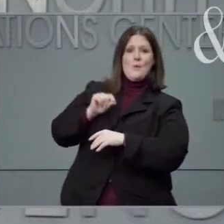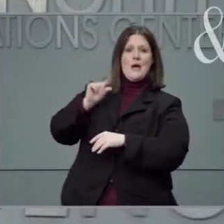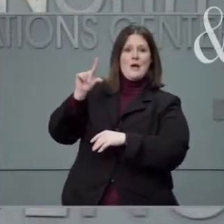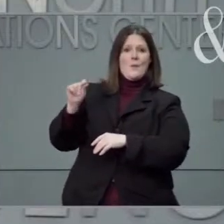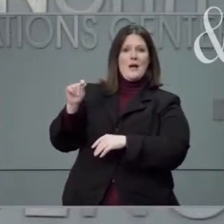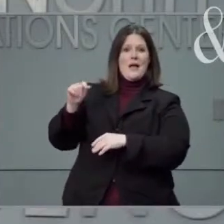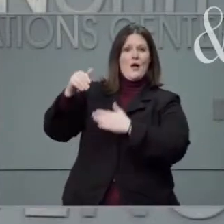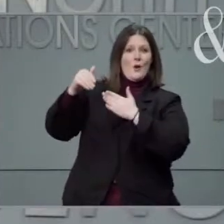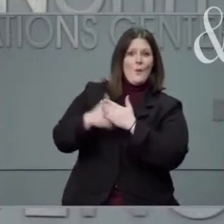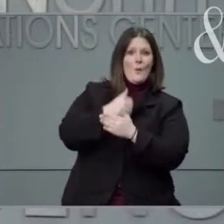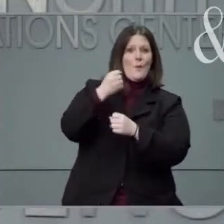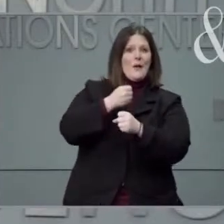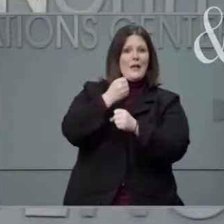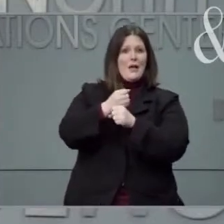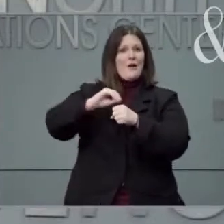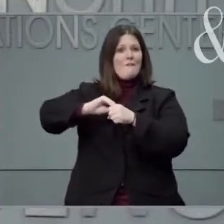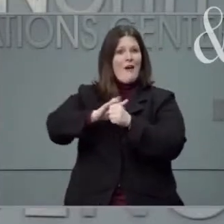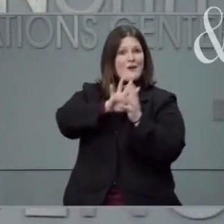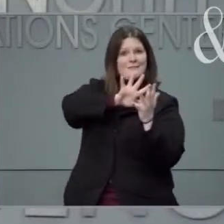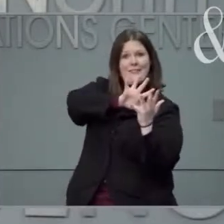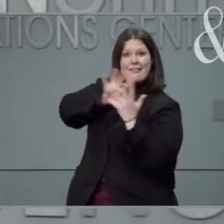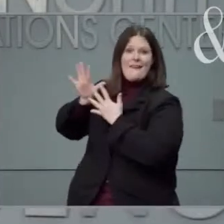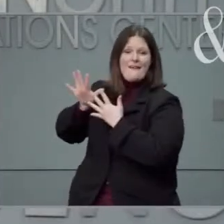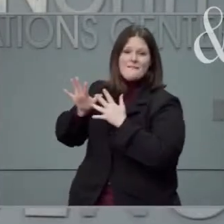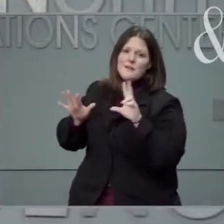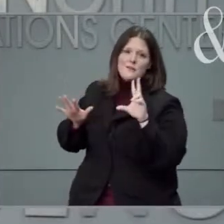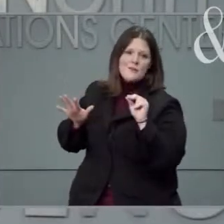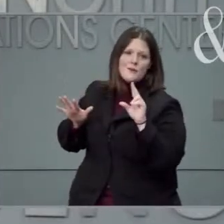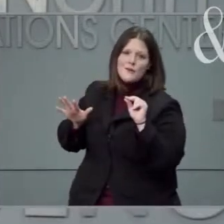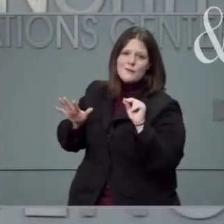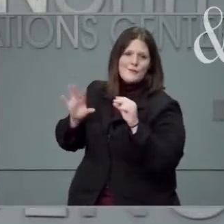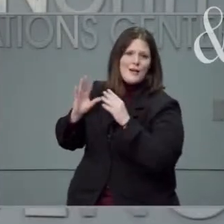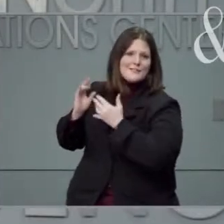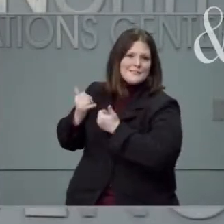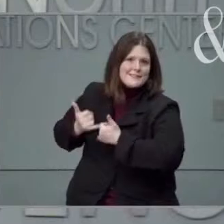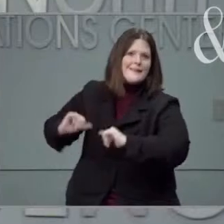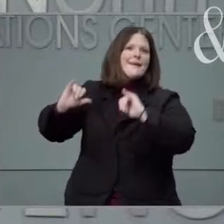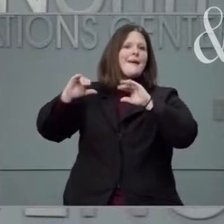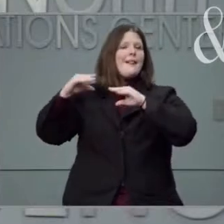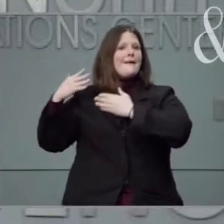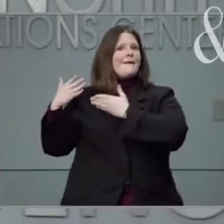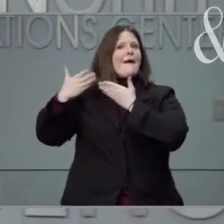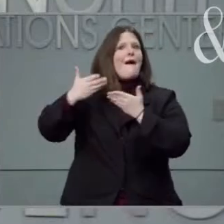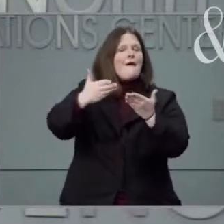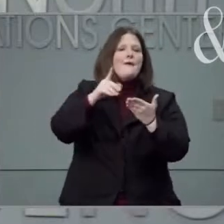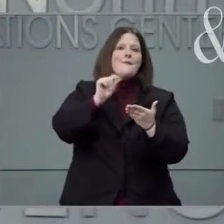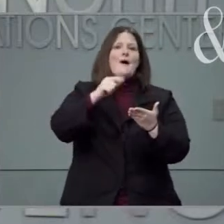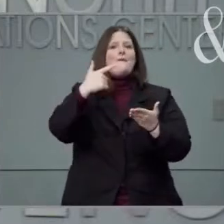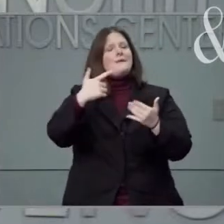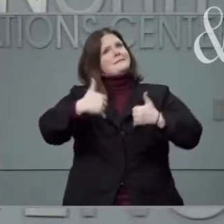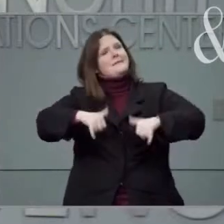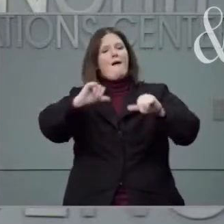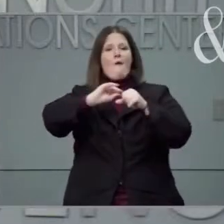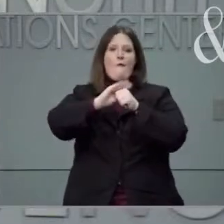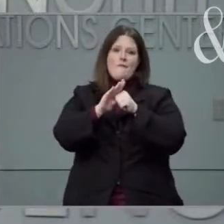fact, in North Carolina, we've seen some of our highest case counts, percent